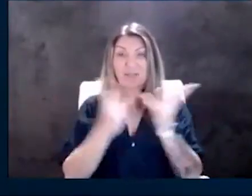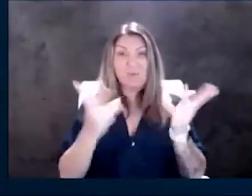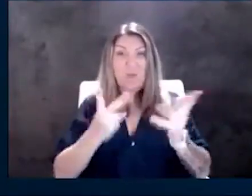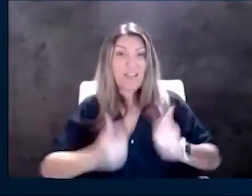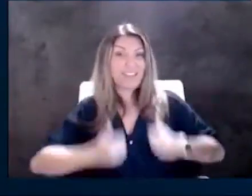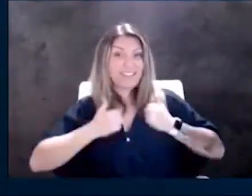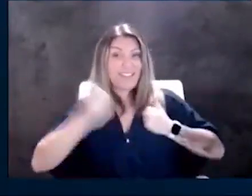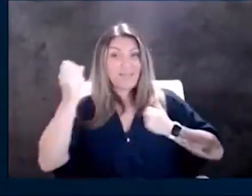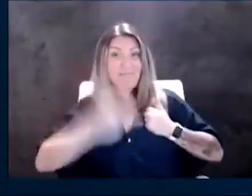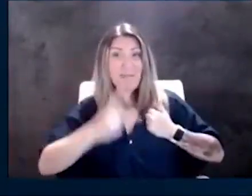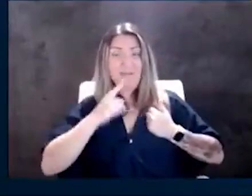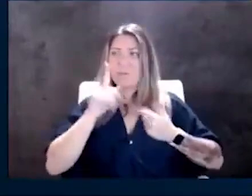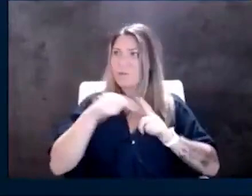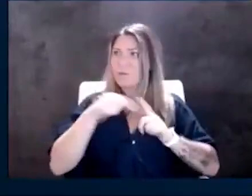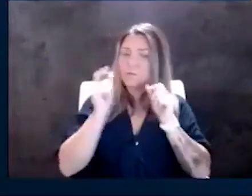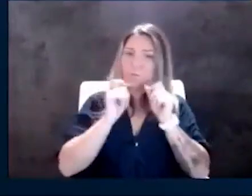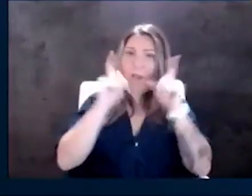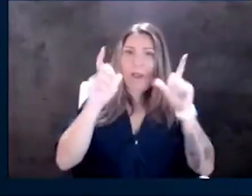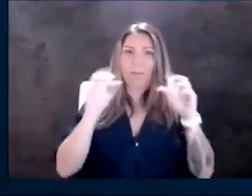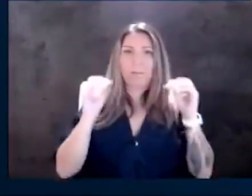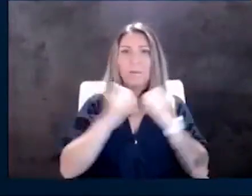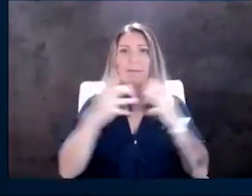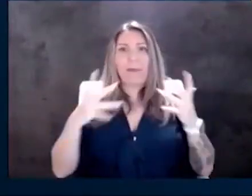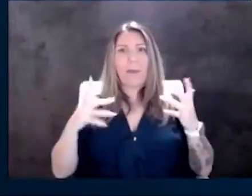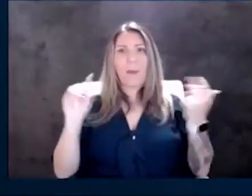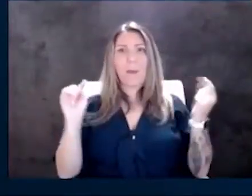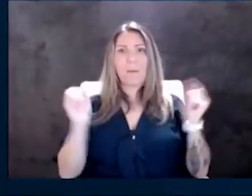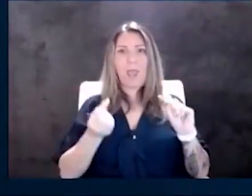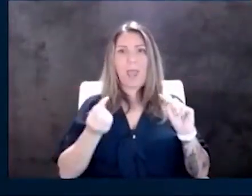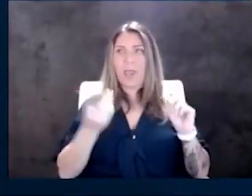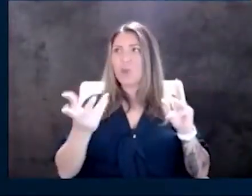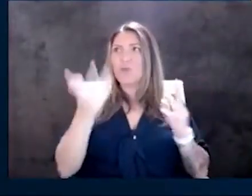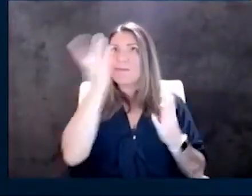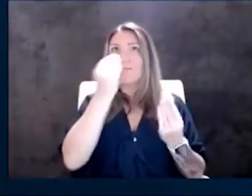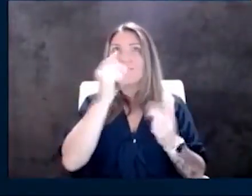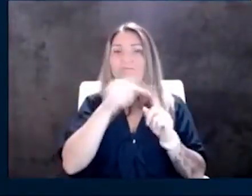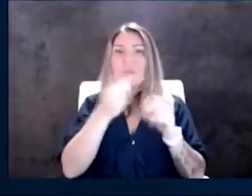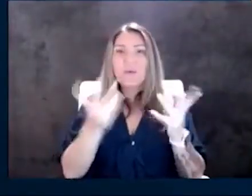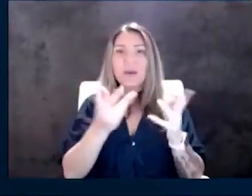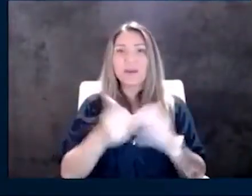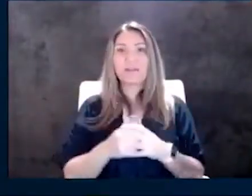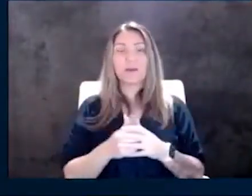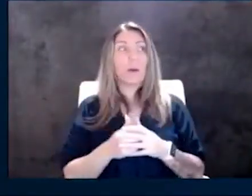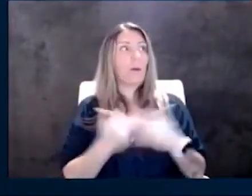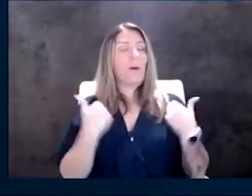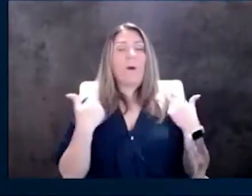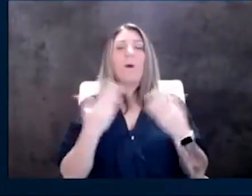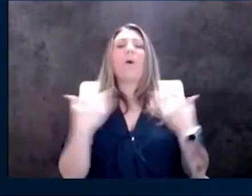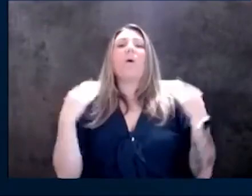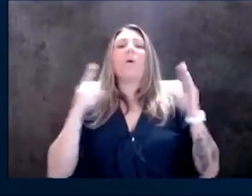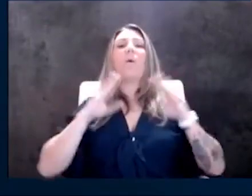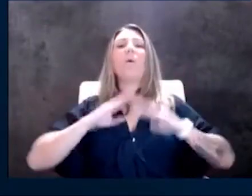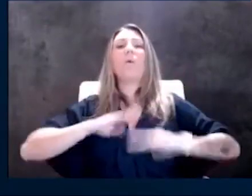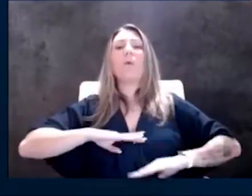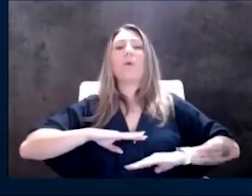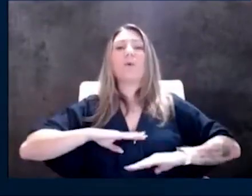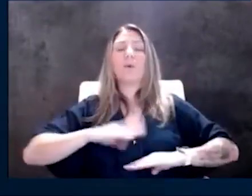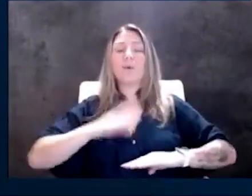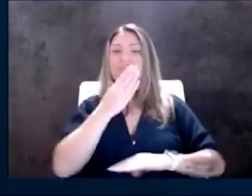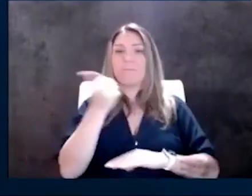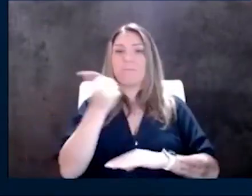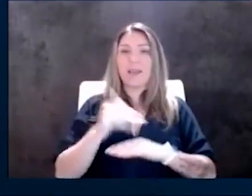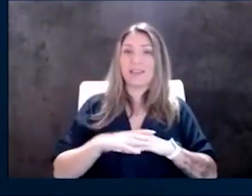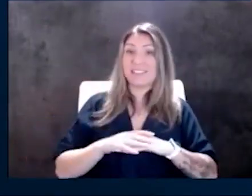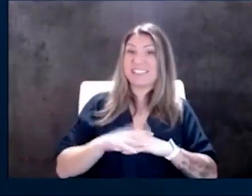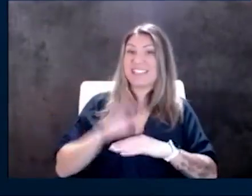open your eyes and you don't feel pain, what goes through your mind? What a relief that is. As it turns out, Winston's wife